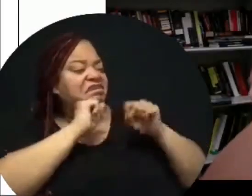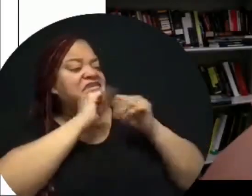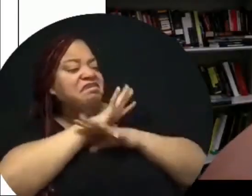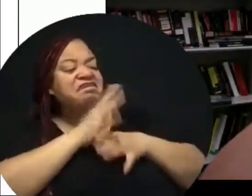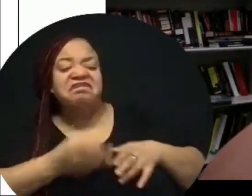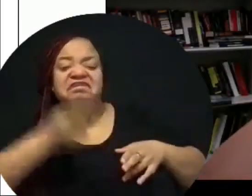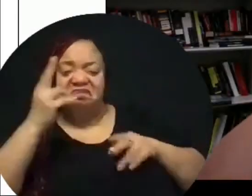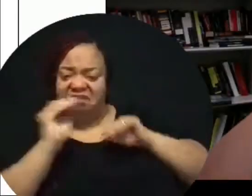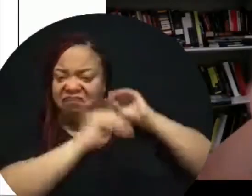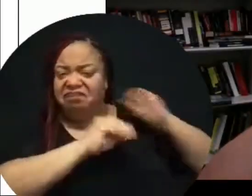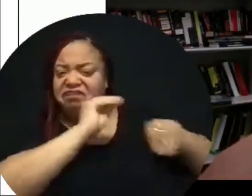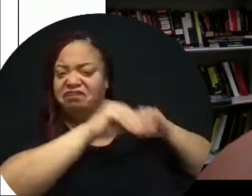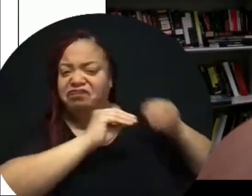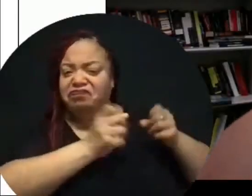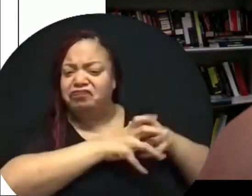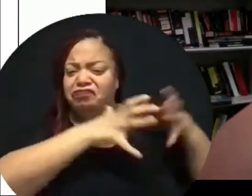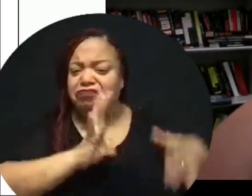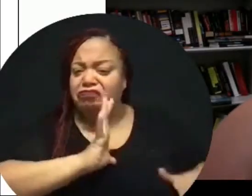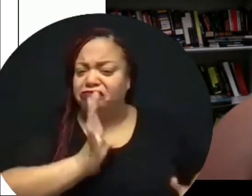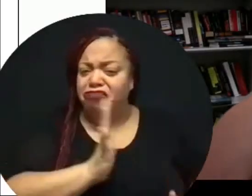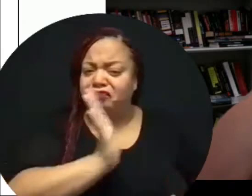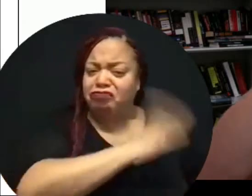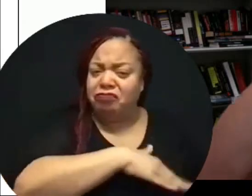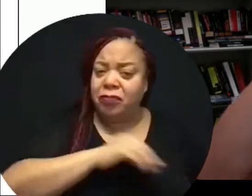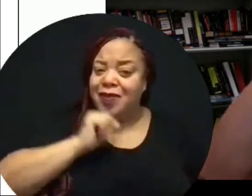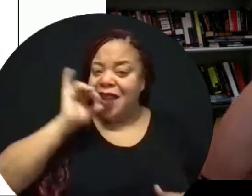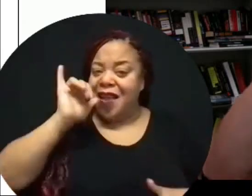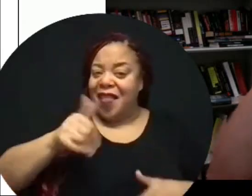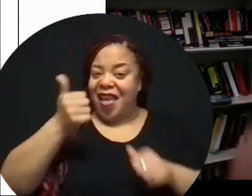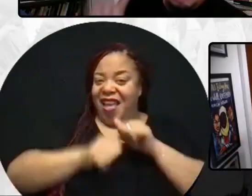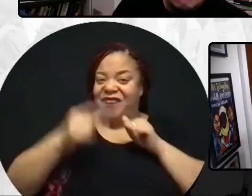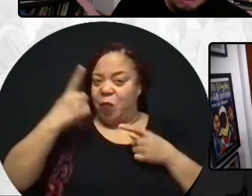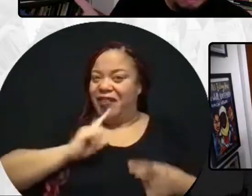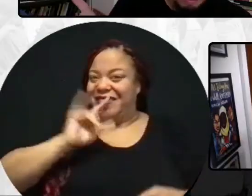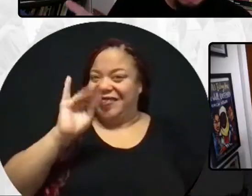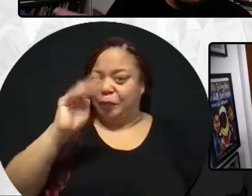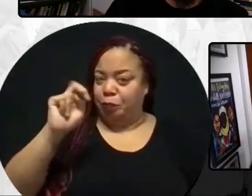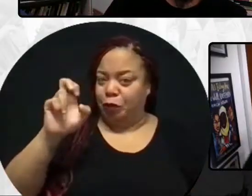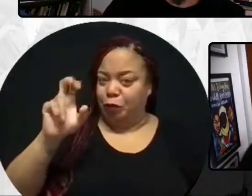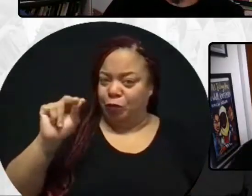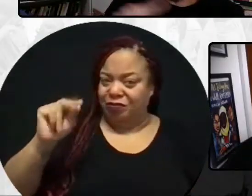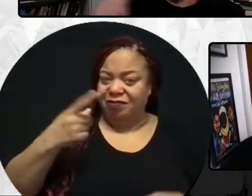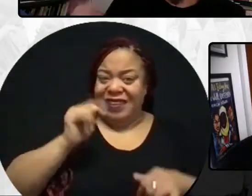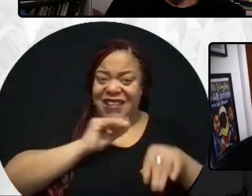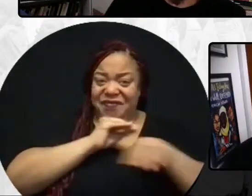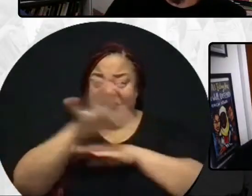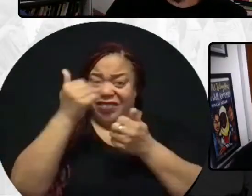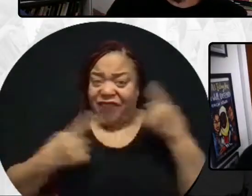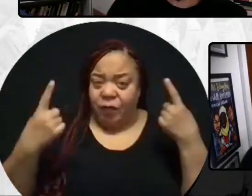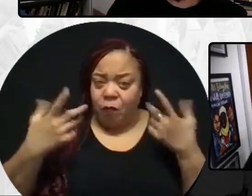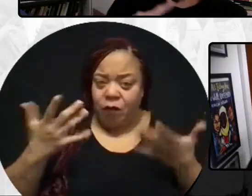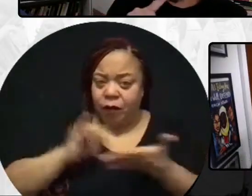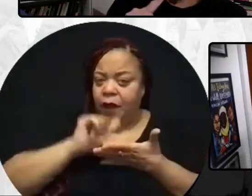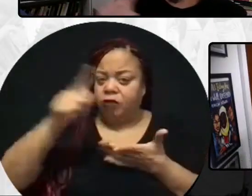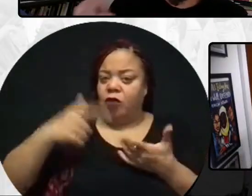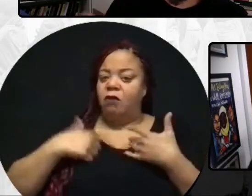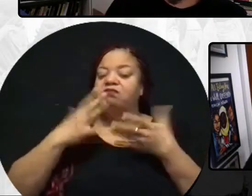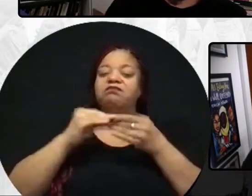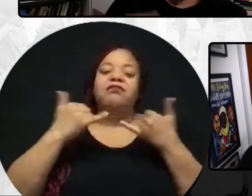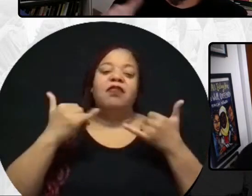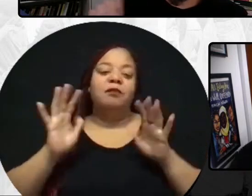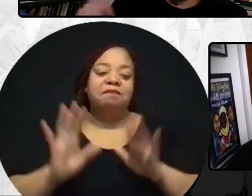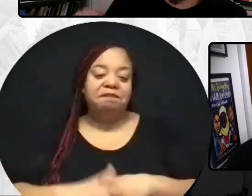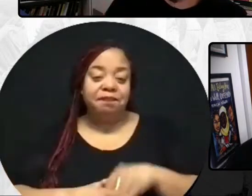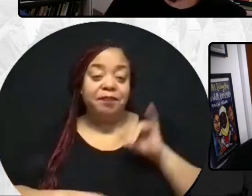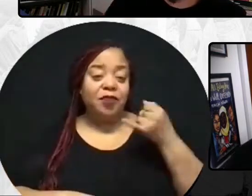you mentioned, BP, I think, that, again, it's not to make an easy slip bridge between different key